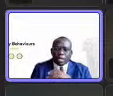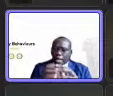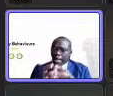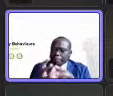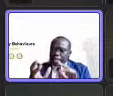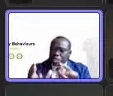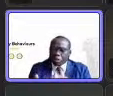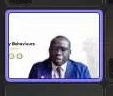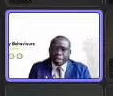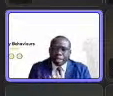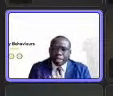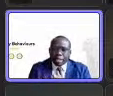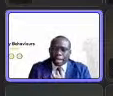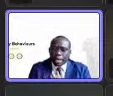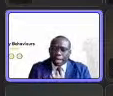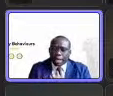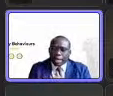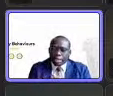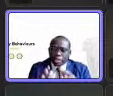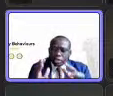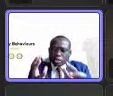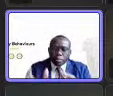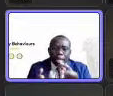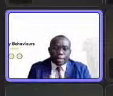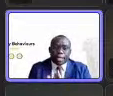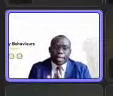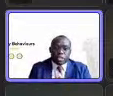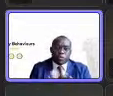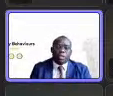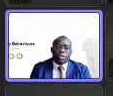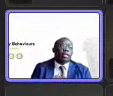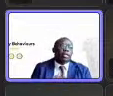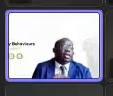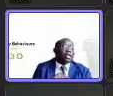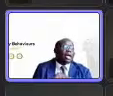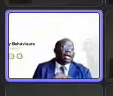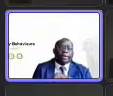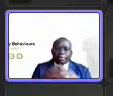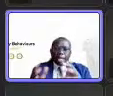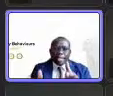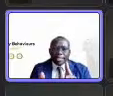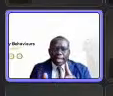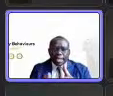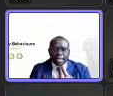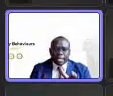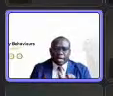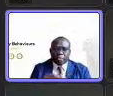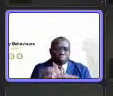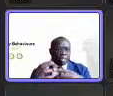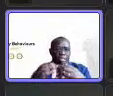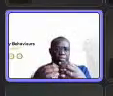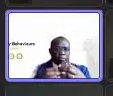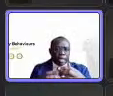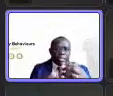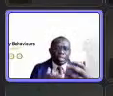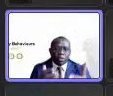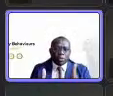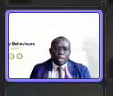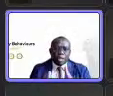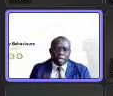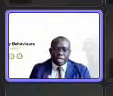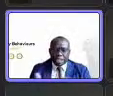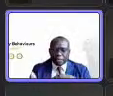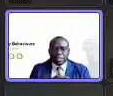to be adhered to. And green by design. Now, there's quite